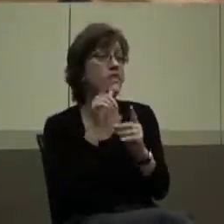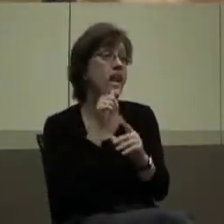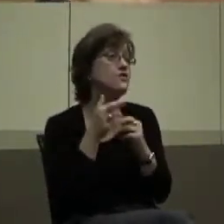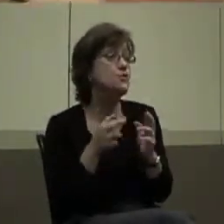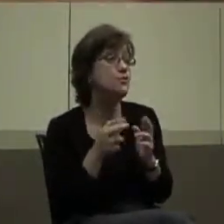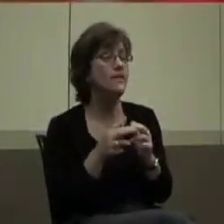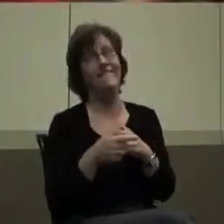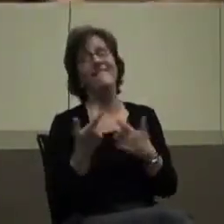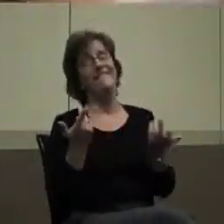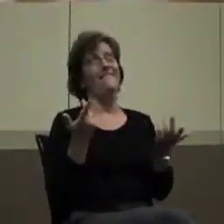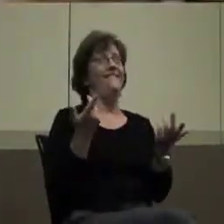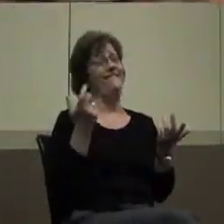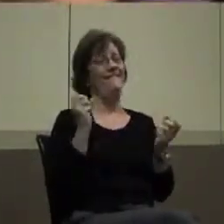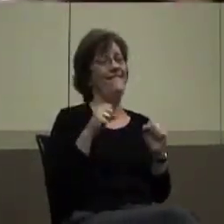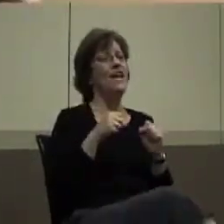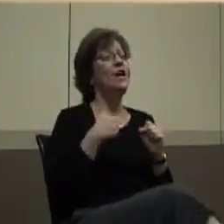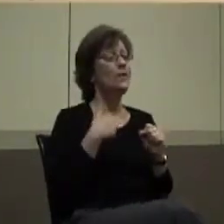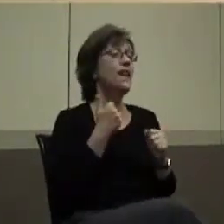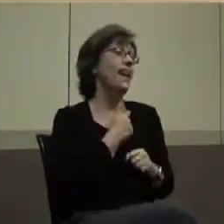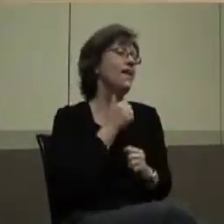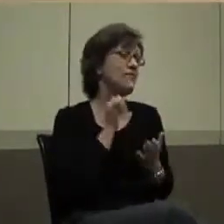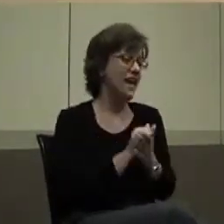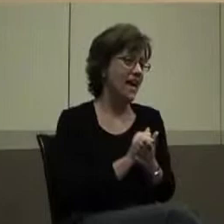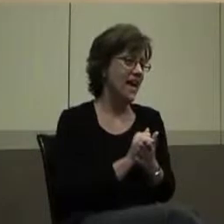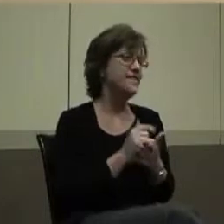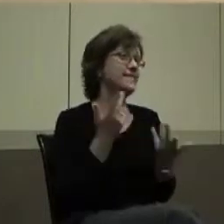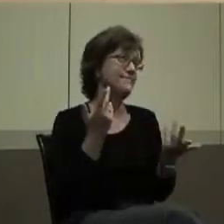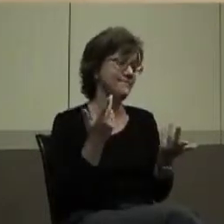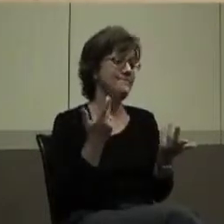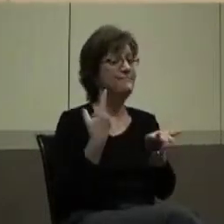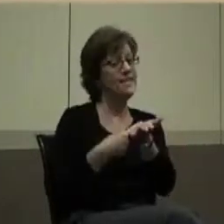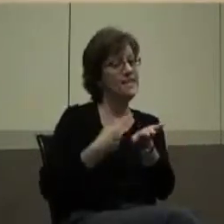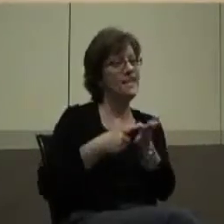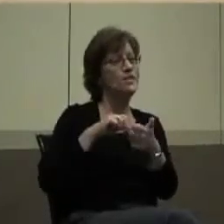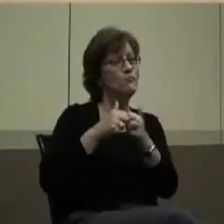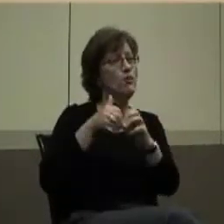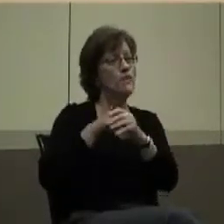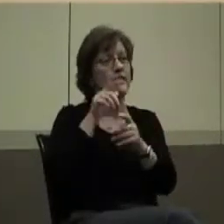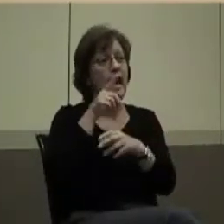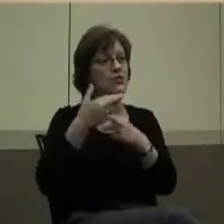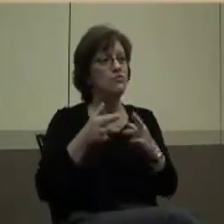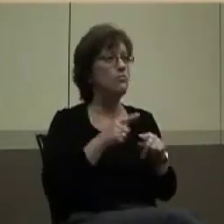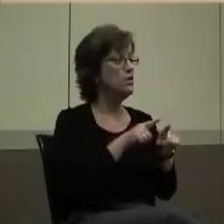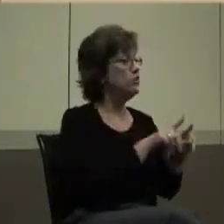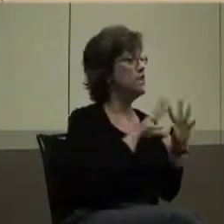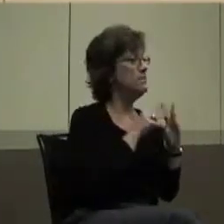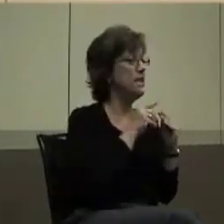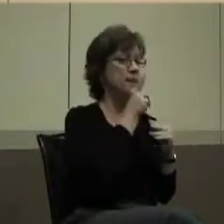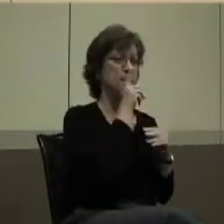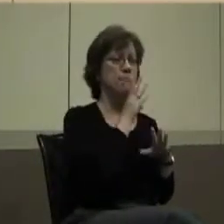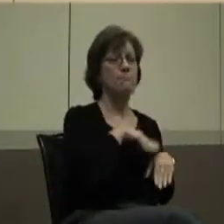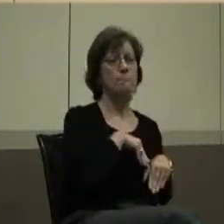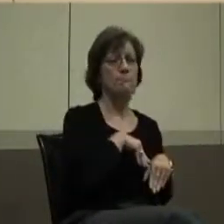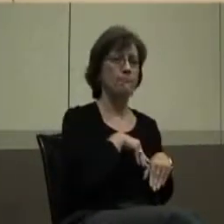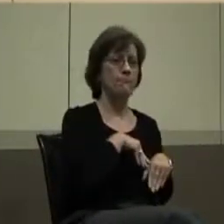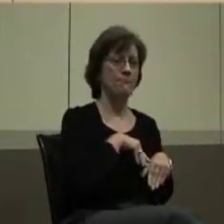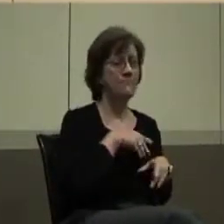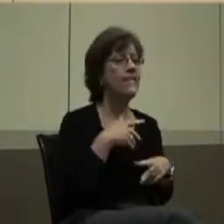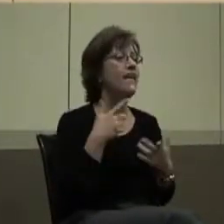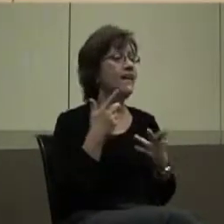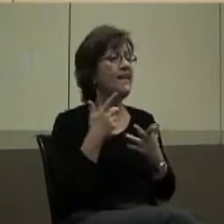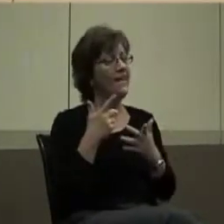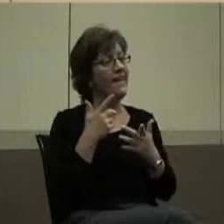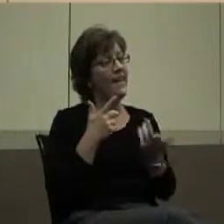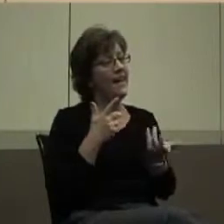So. We love that, admiring the problem in the lunchroom, right? She said that often, you know, she likes using something like